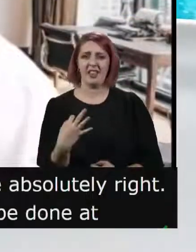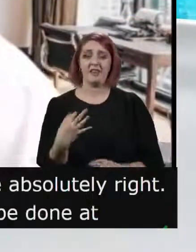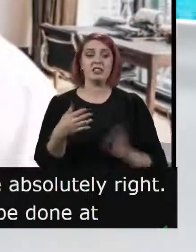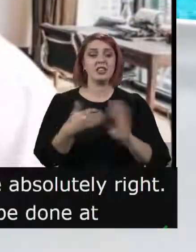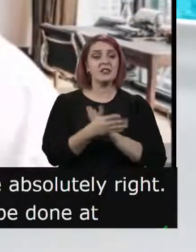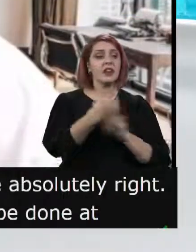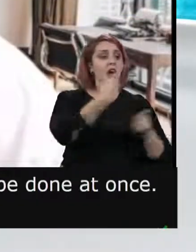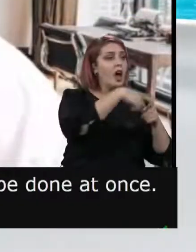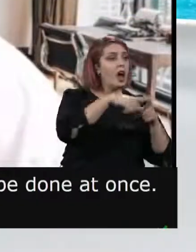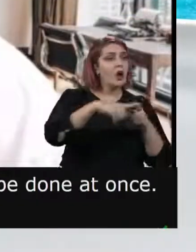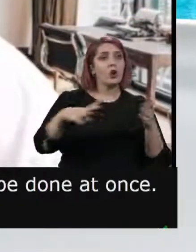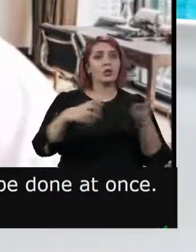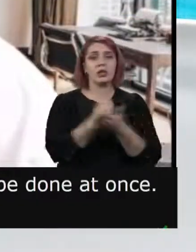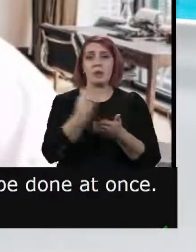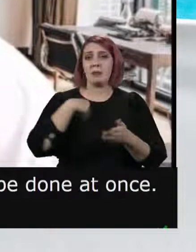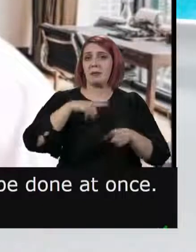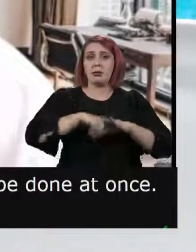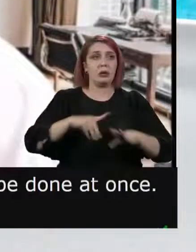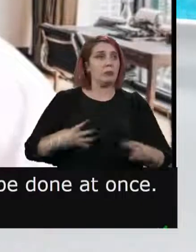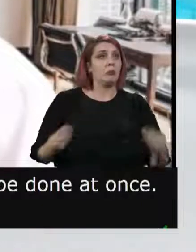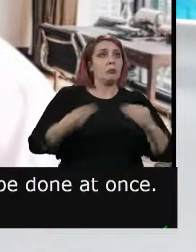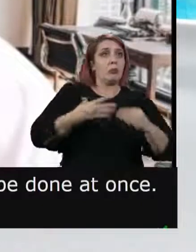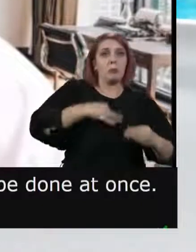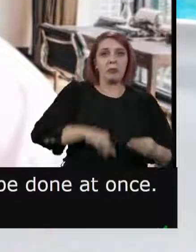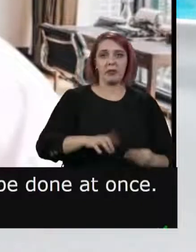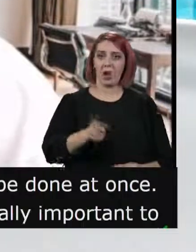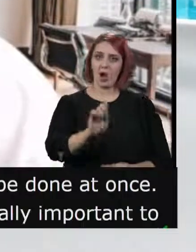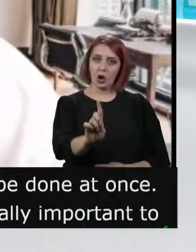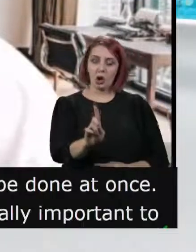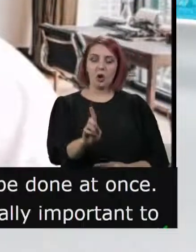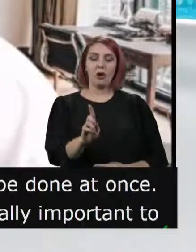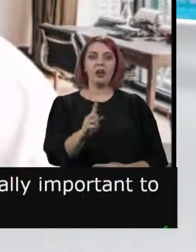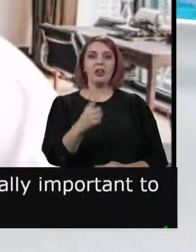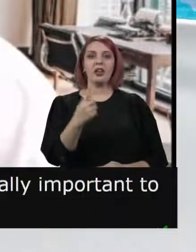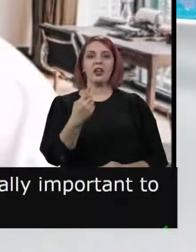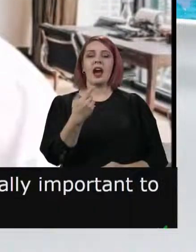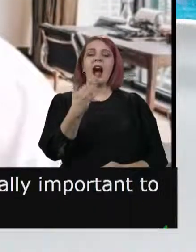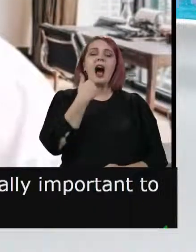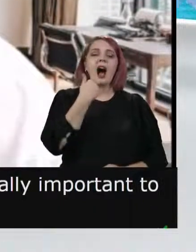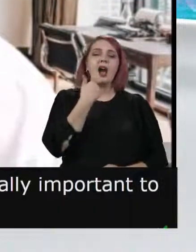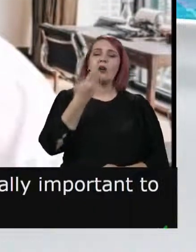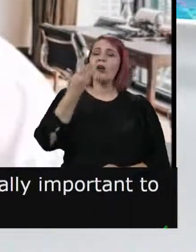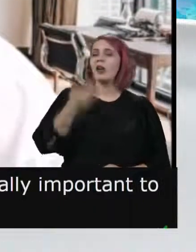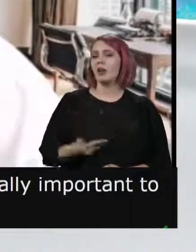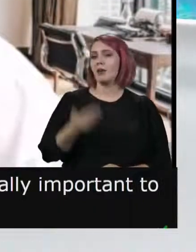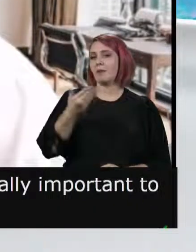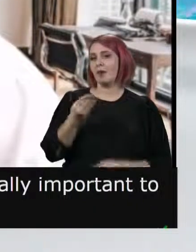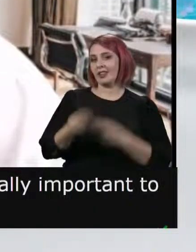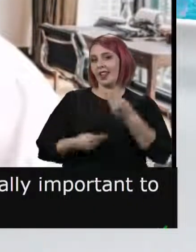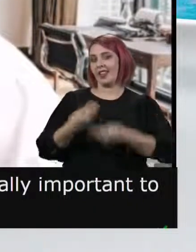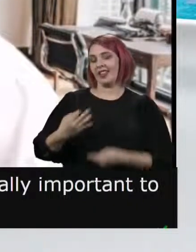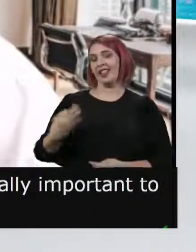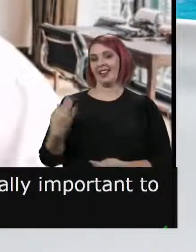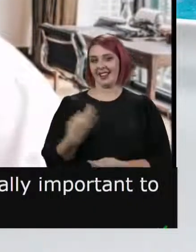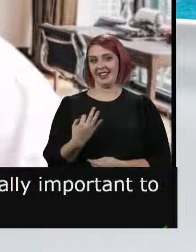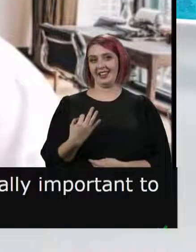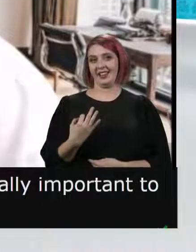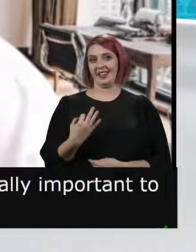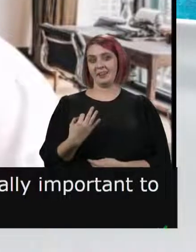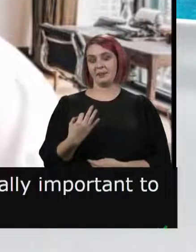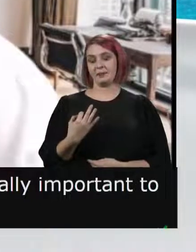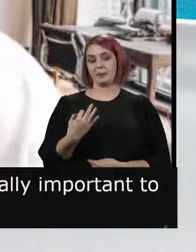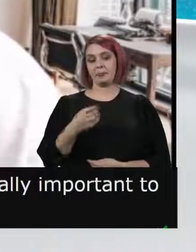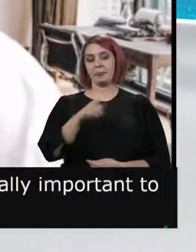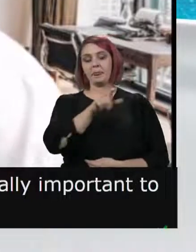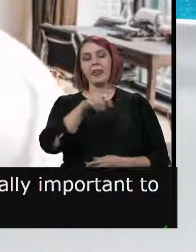think, one of the things that is really important to do is to think of this as short, medium, and long-term interventions. So the things that we can do